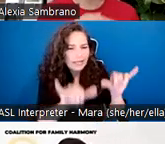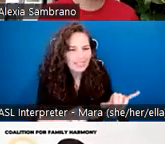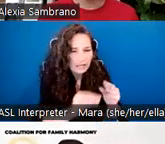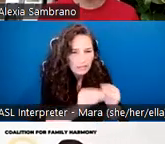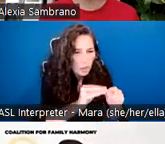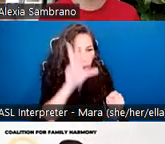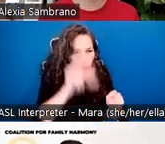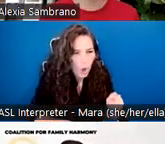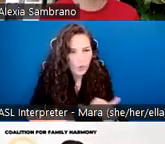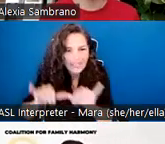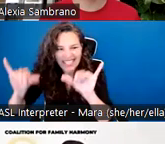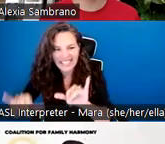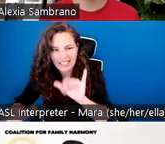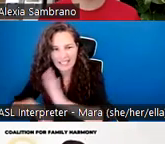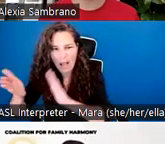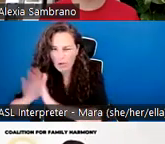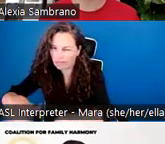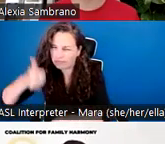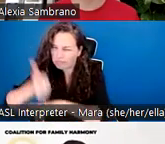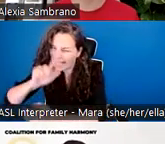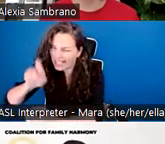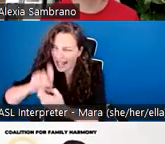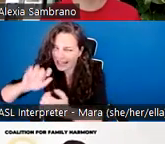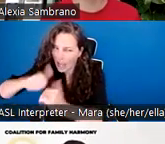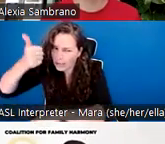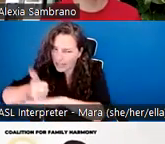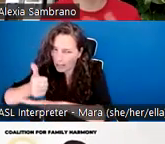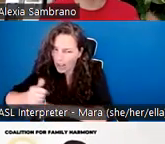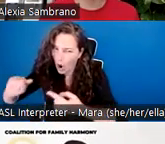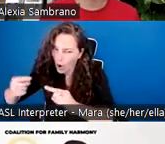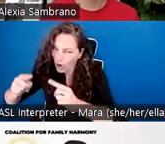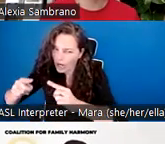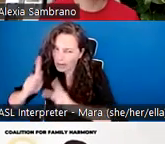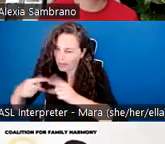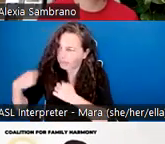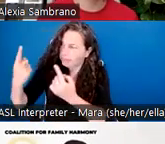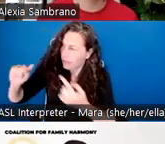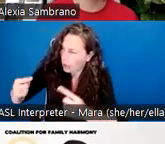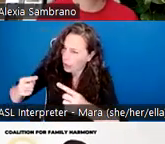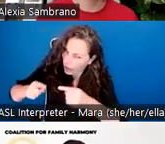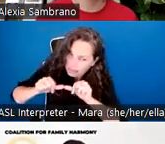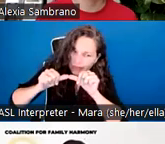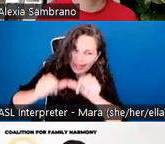operating exactly as it was designed to operate, and hurting people it has always hurt, and it needs to be dismantled."